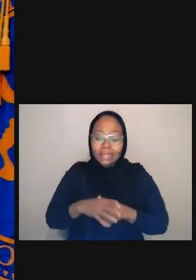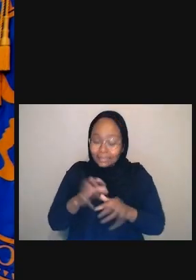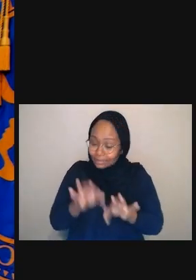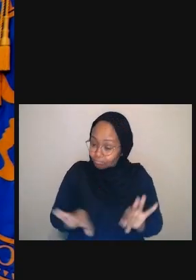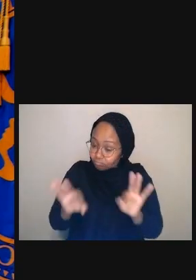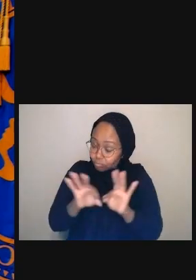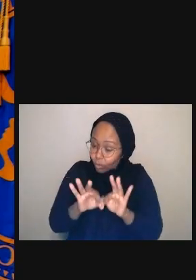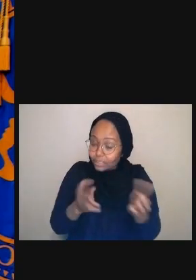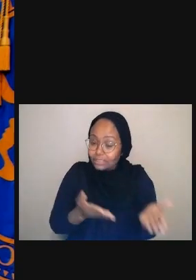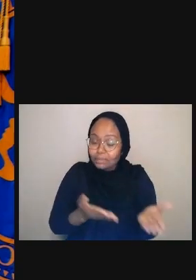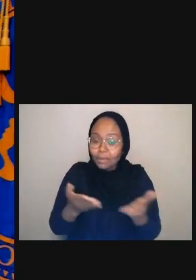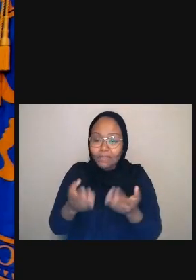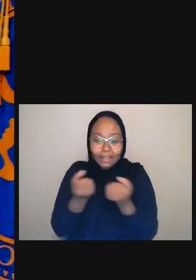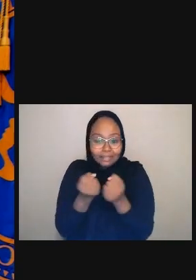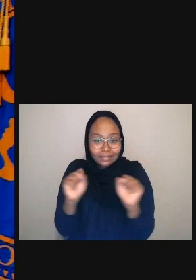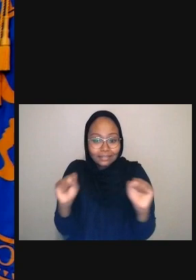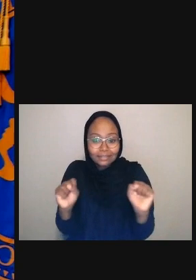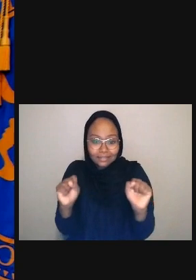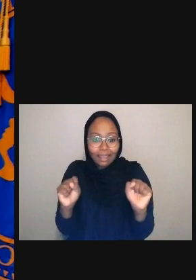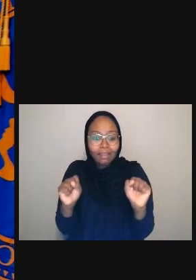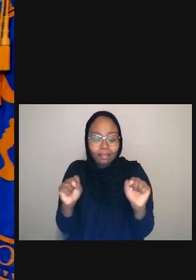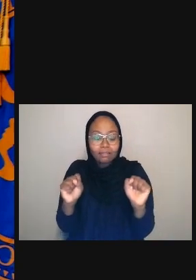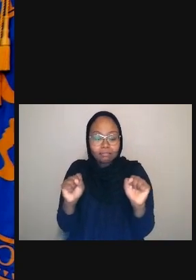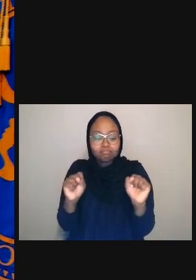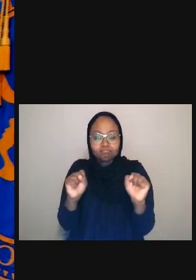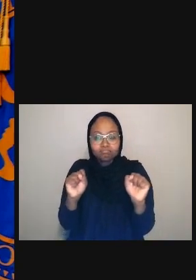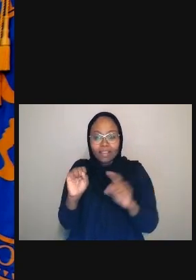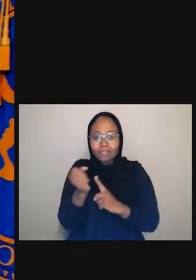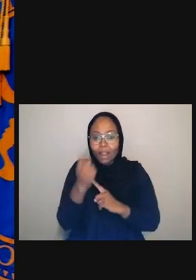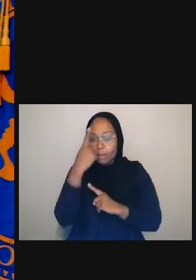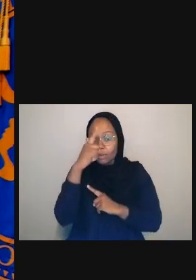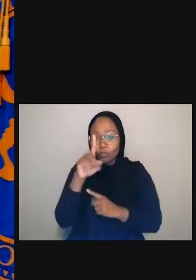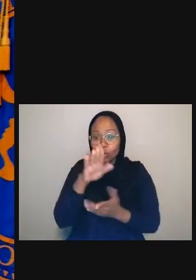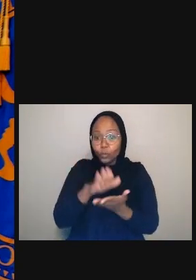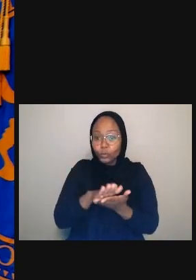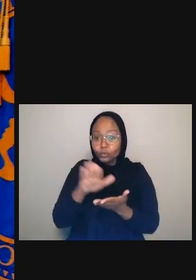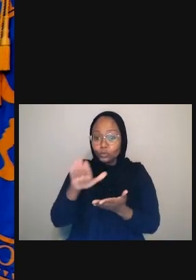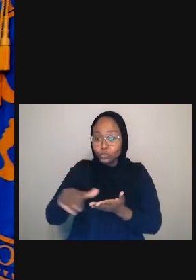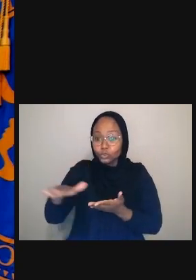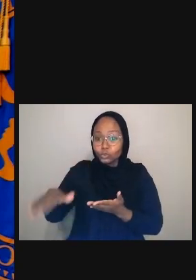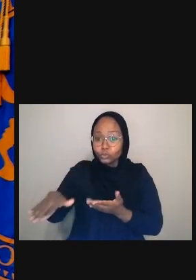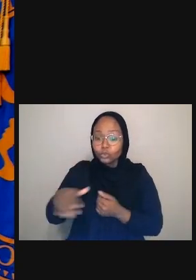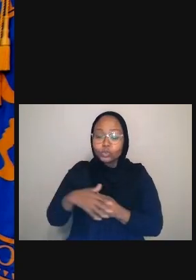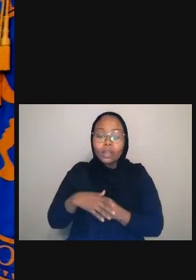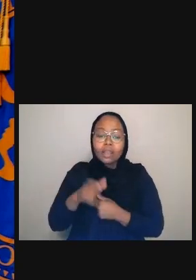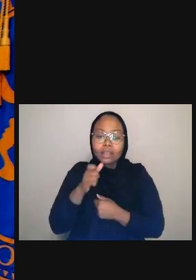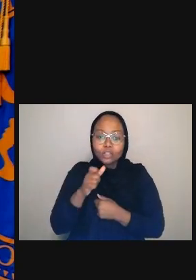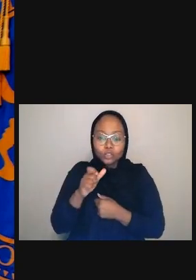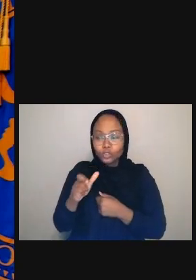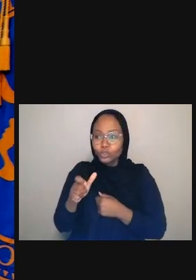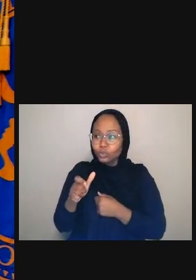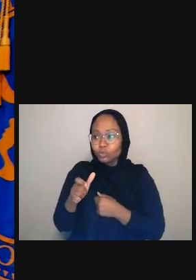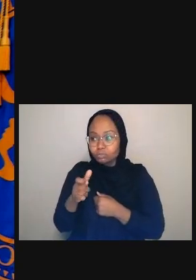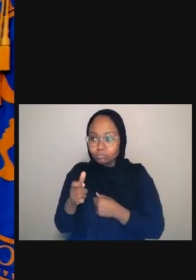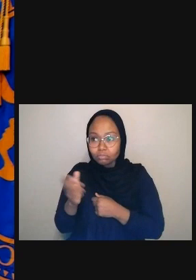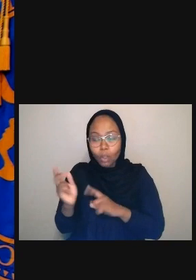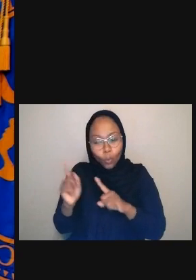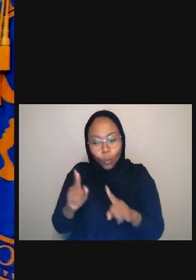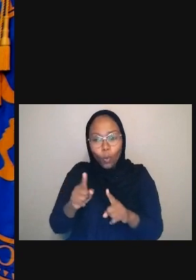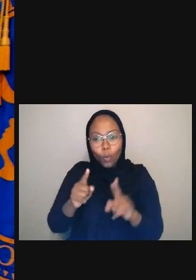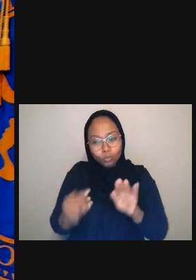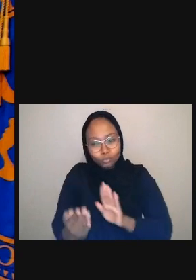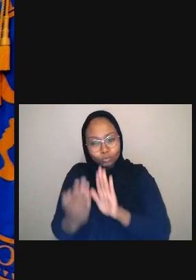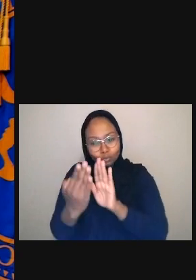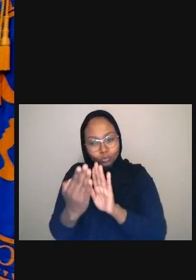safe environment to allow our children to be able to participate in school,